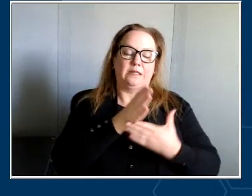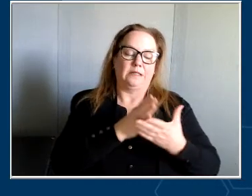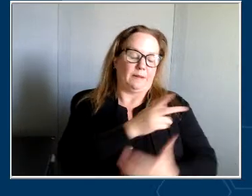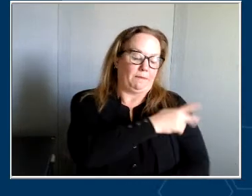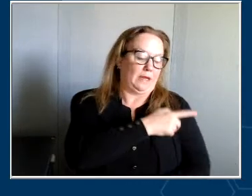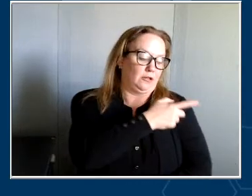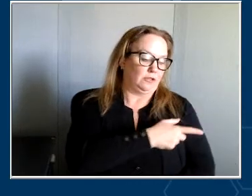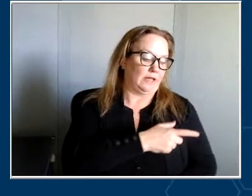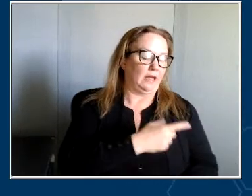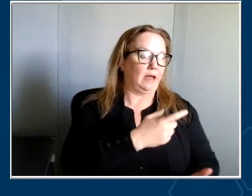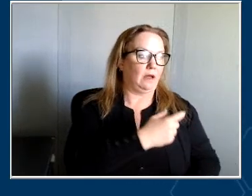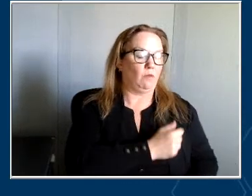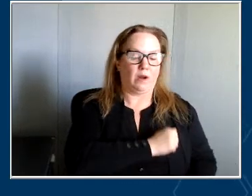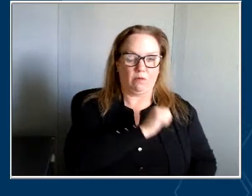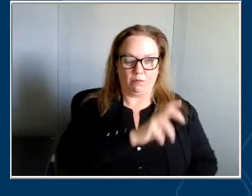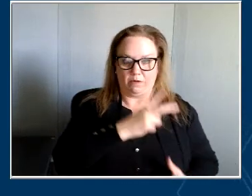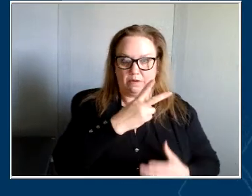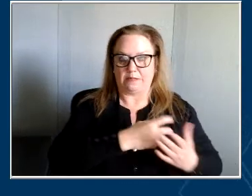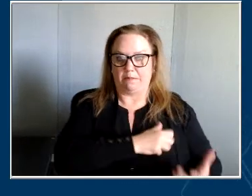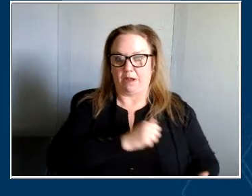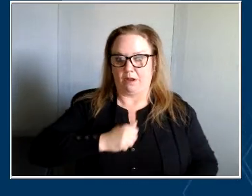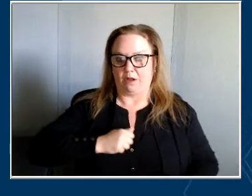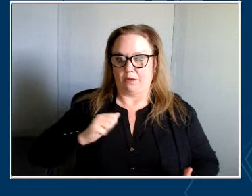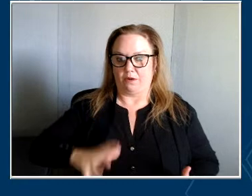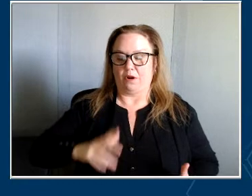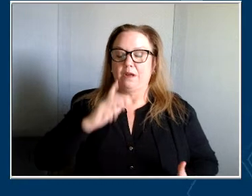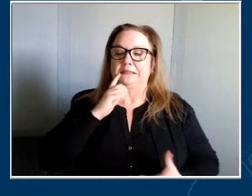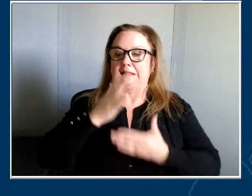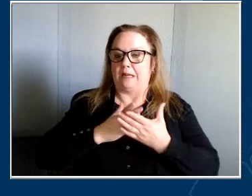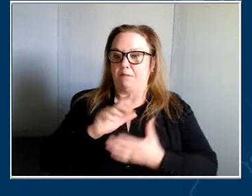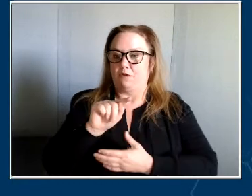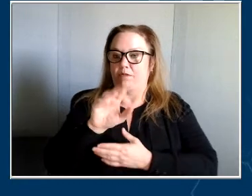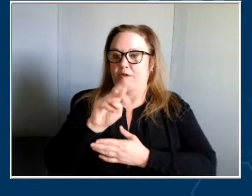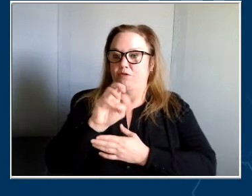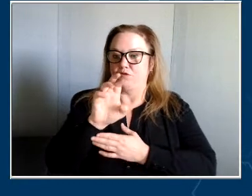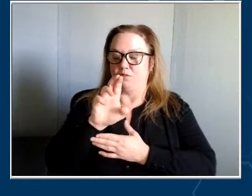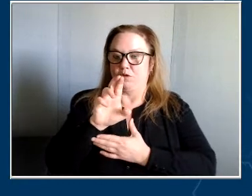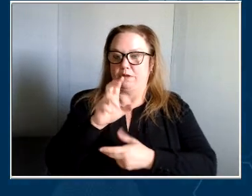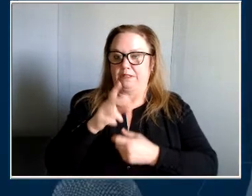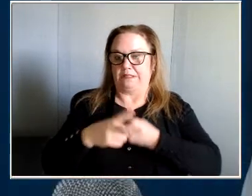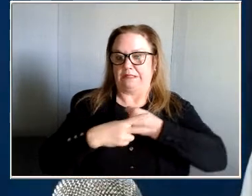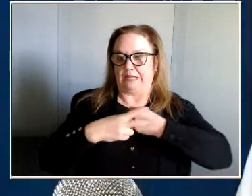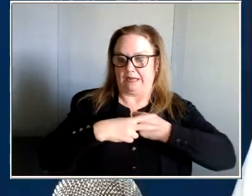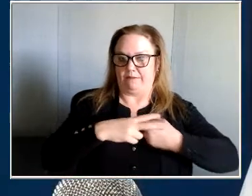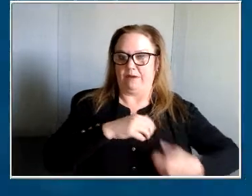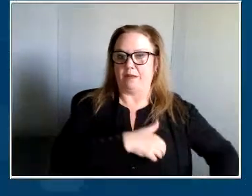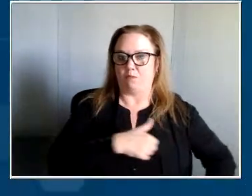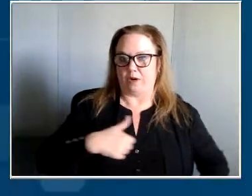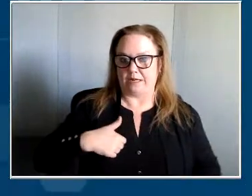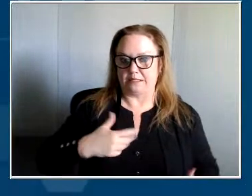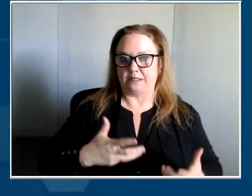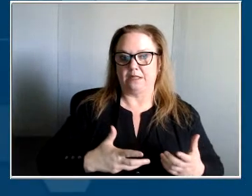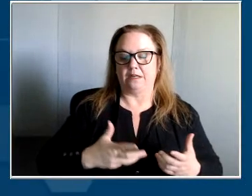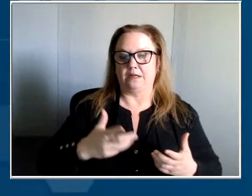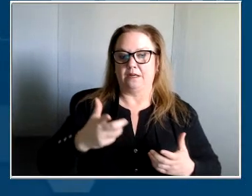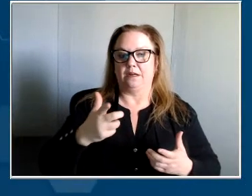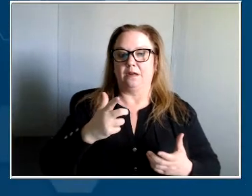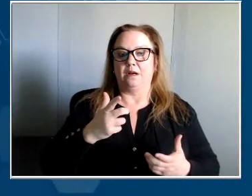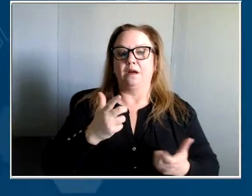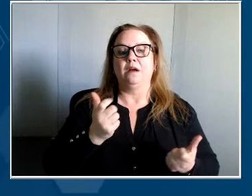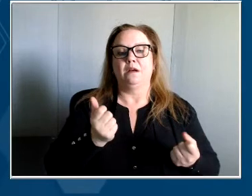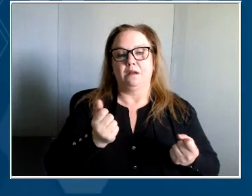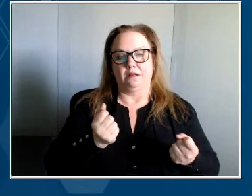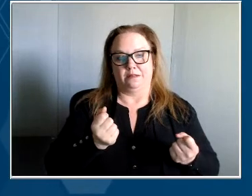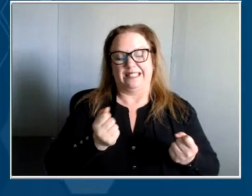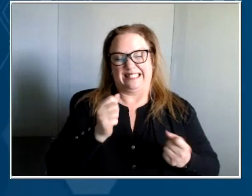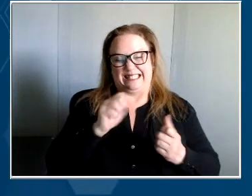both. Other patients had surgery that only removed the tumor and preserved most of the breast. This multi-center cross-sectional study,